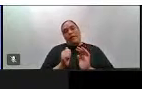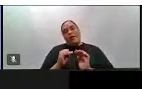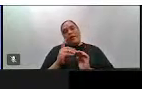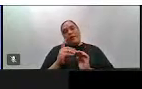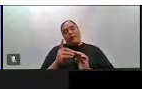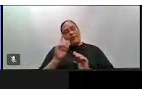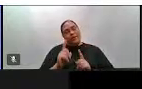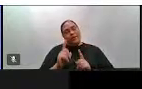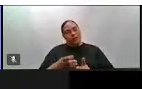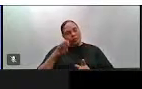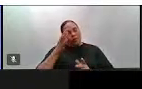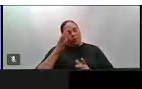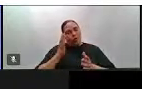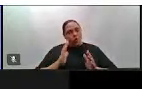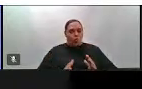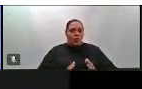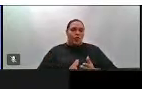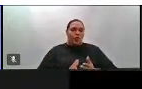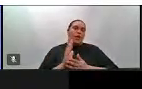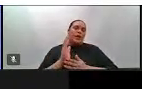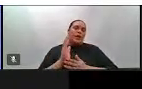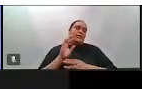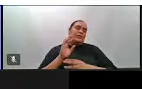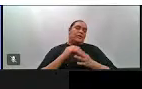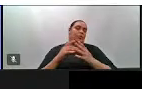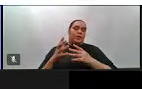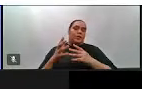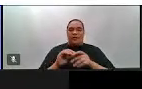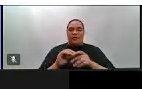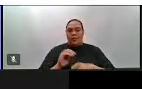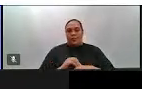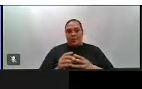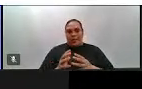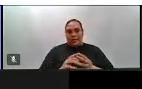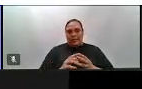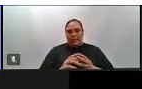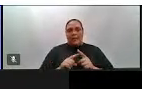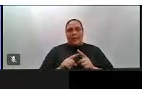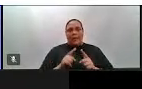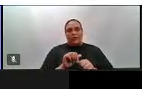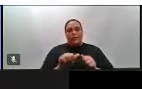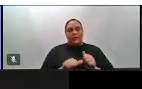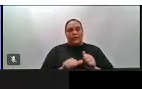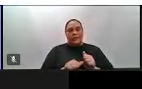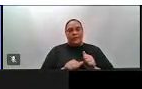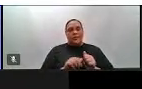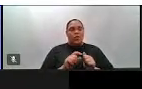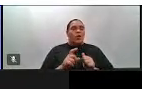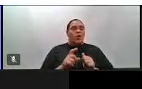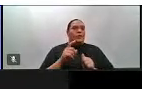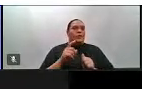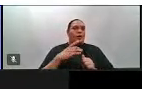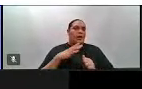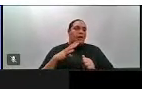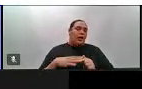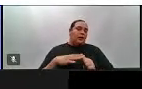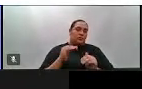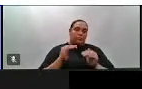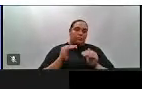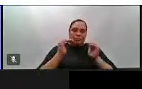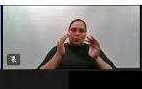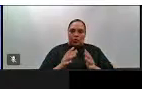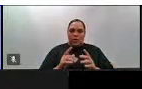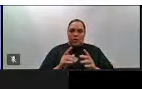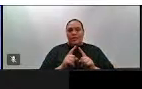in human rights, civil matters, and assisting indigent clients, in